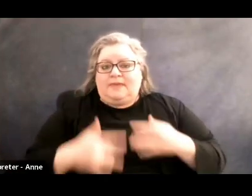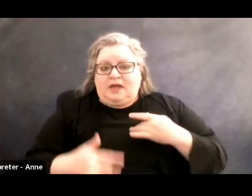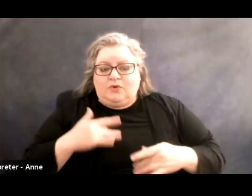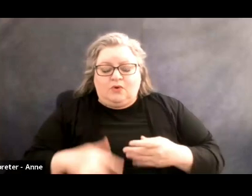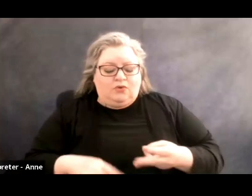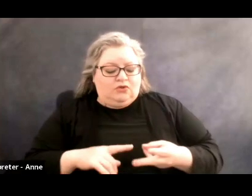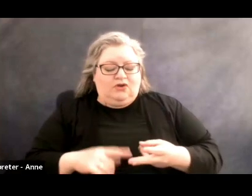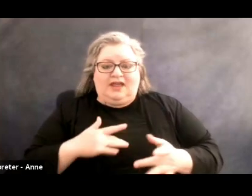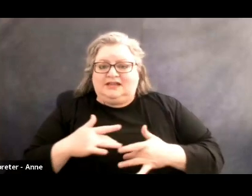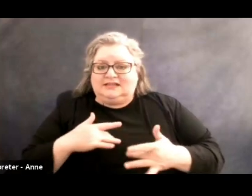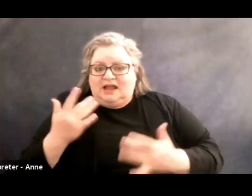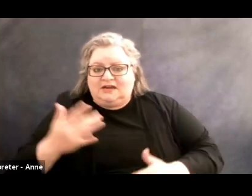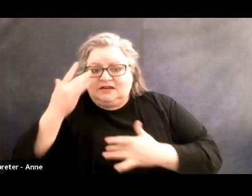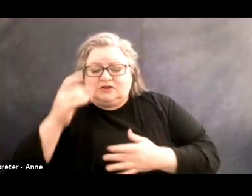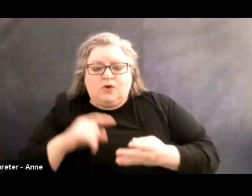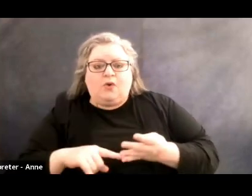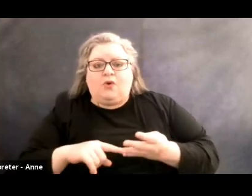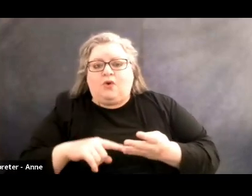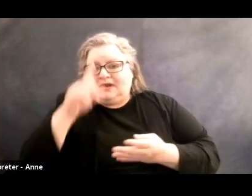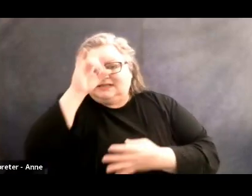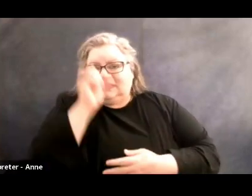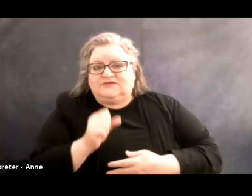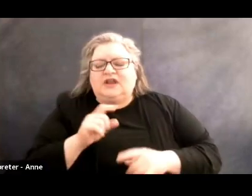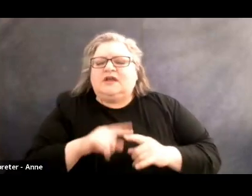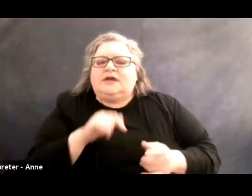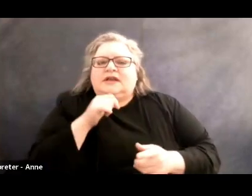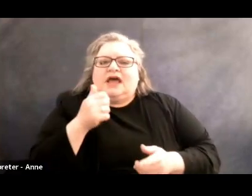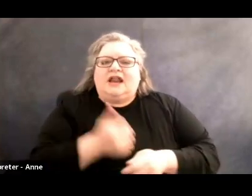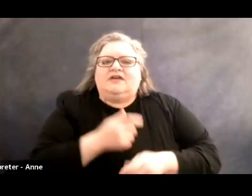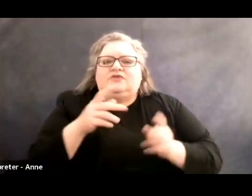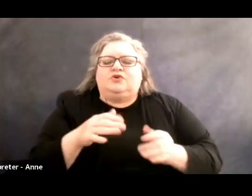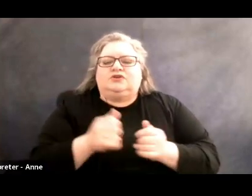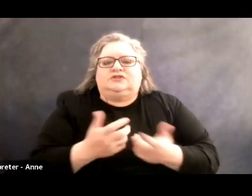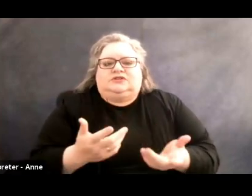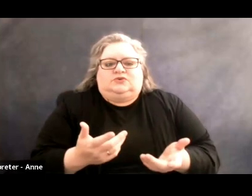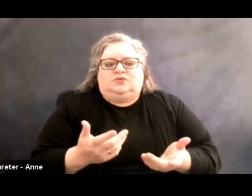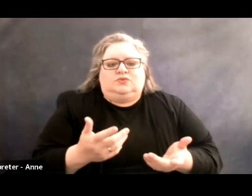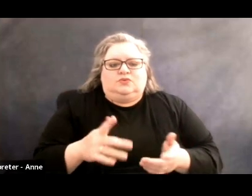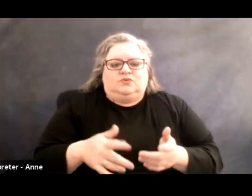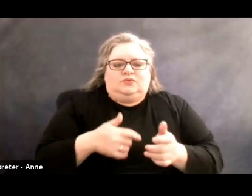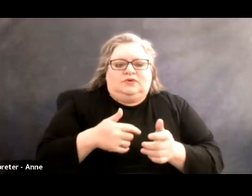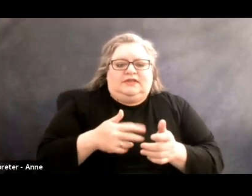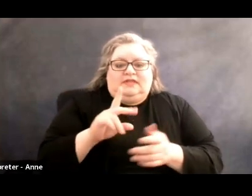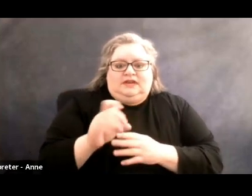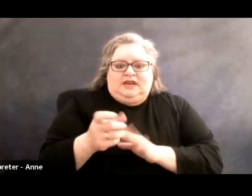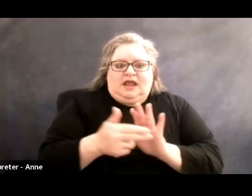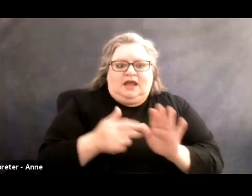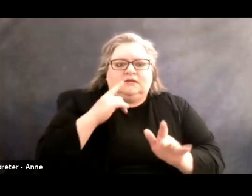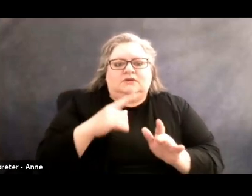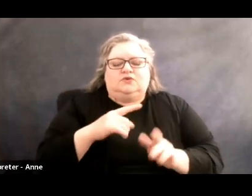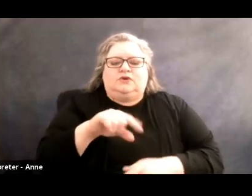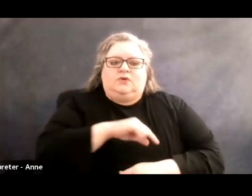disorder, or maybe schizophrenia. But not every person with the following diagnosis qualifies